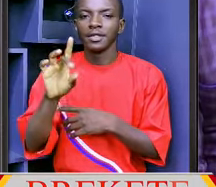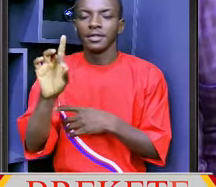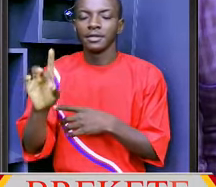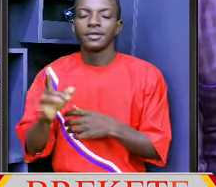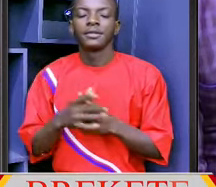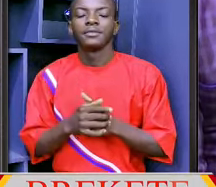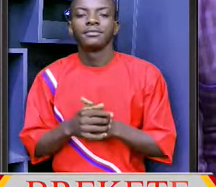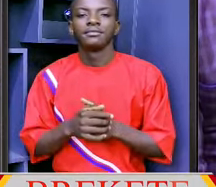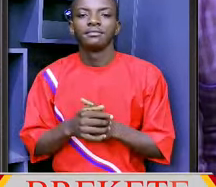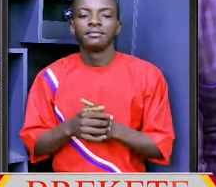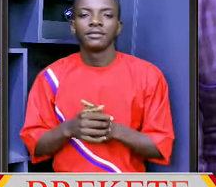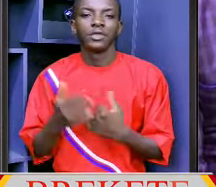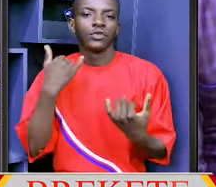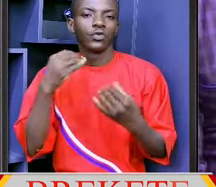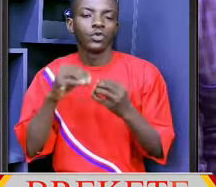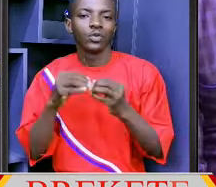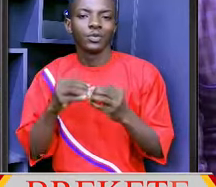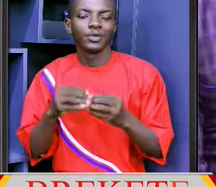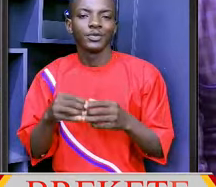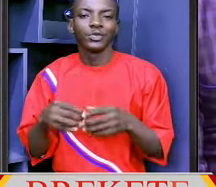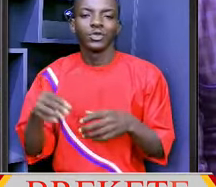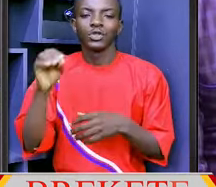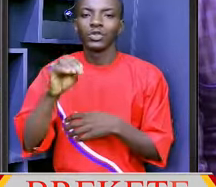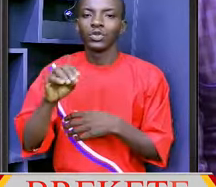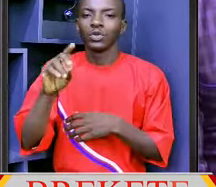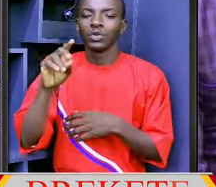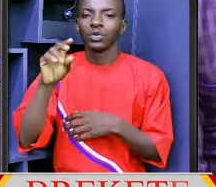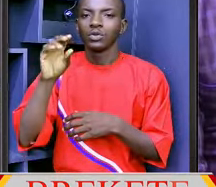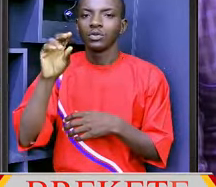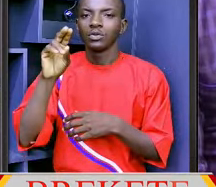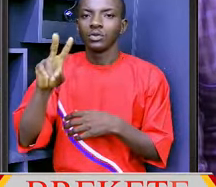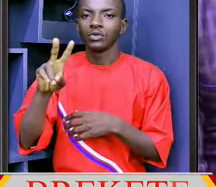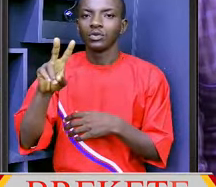88 88 88. Repeat them. 020